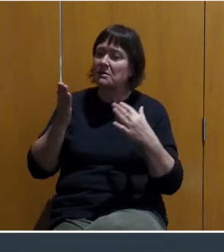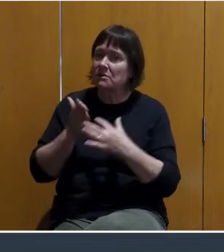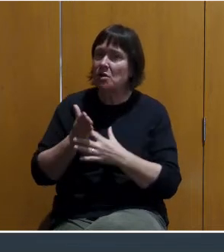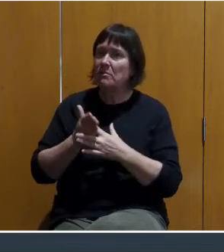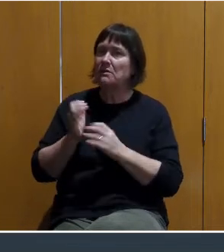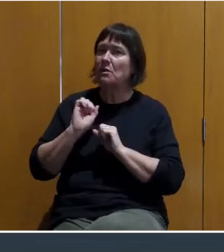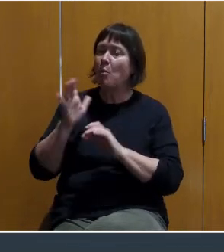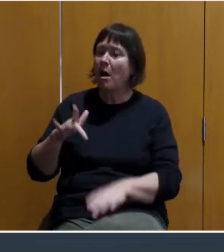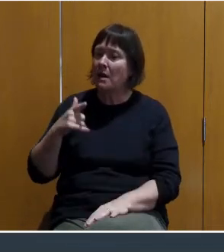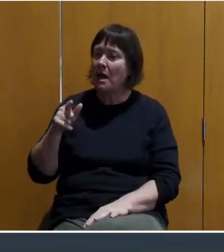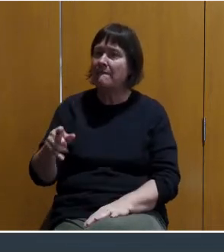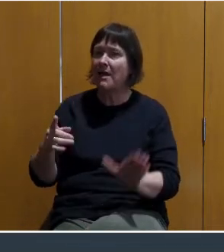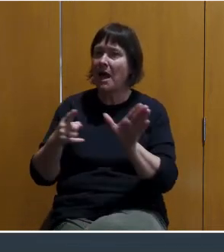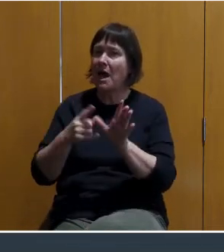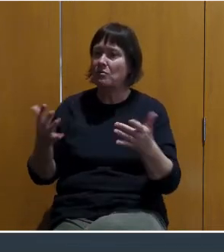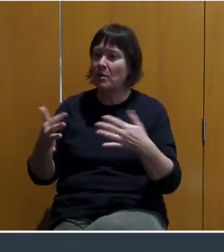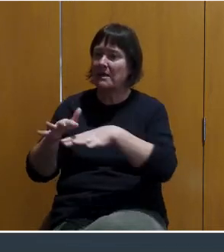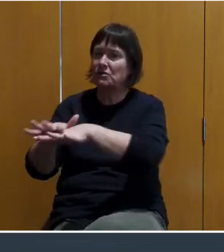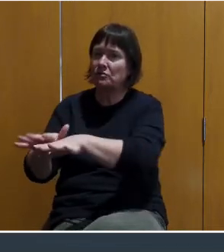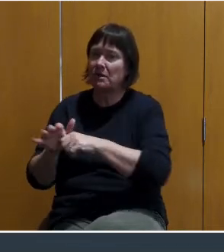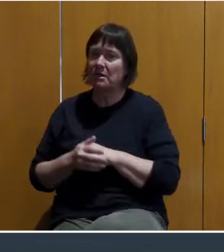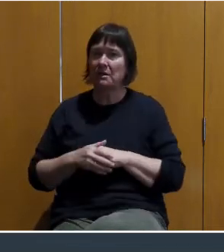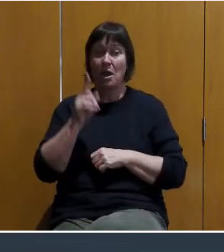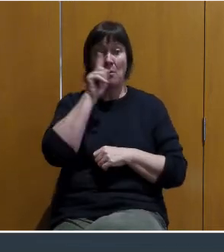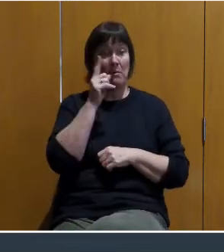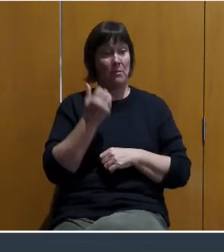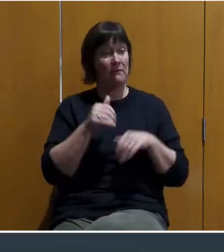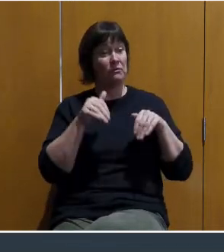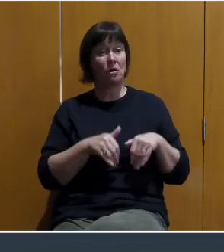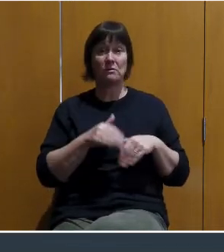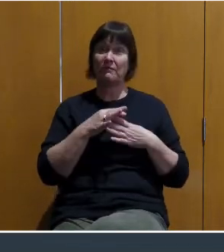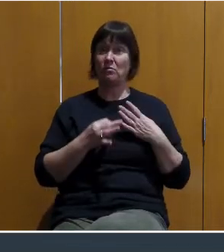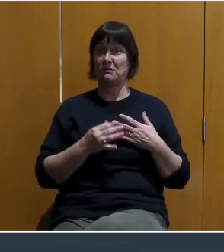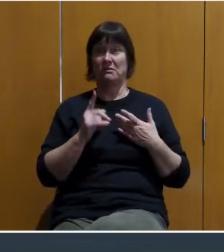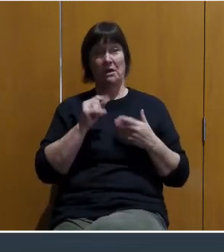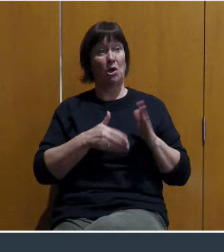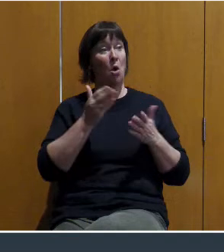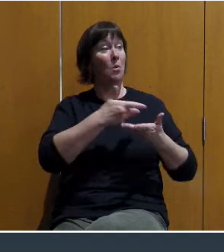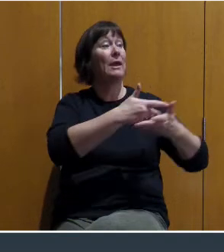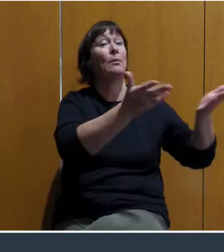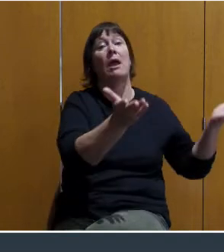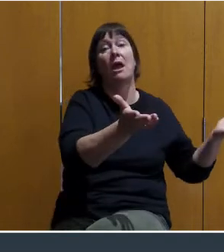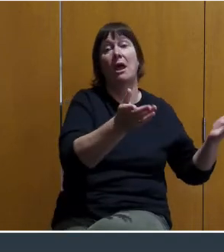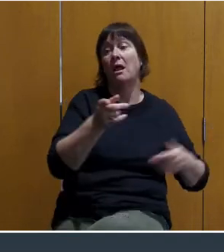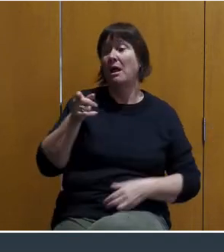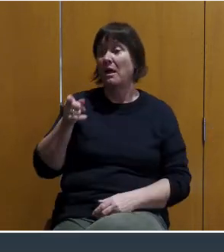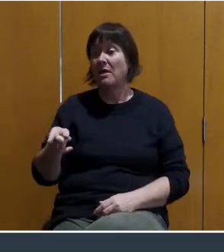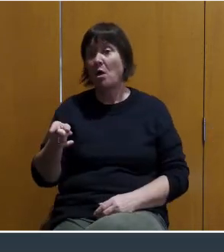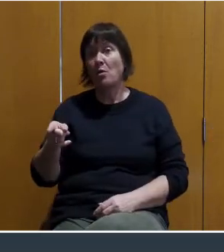Estuary. People with their dogs have the choice to go somewhere else. The wildlife does